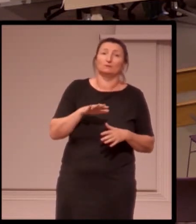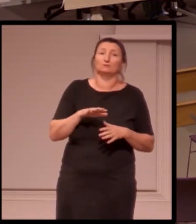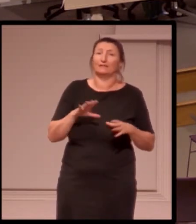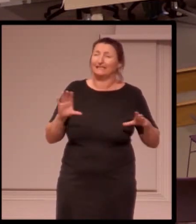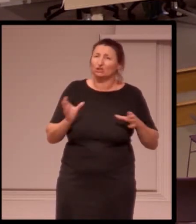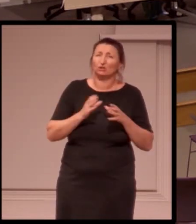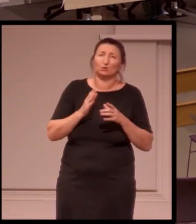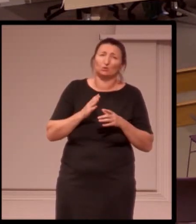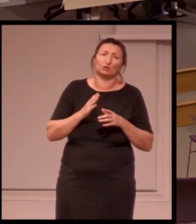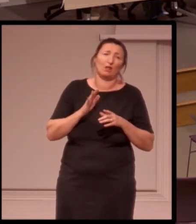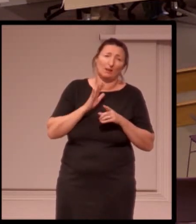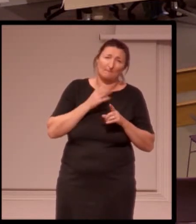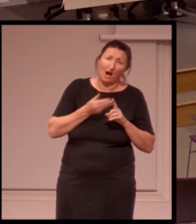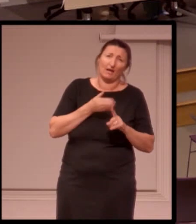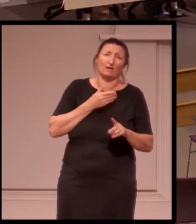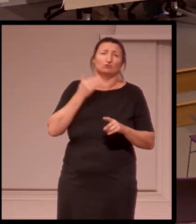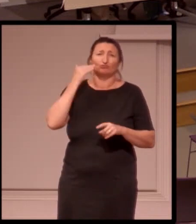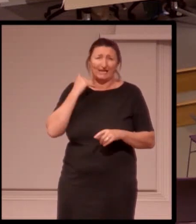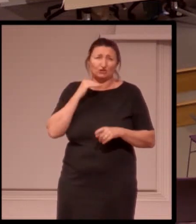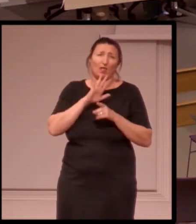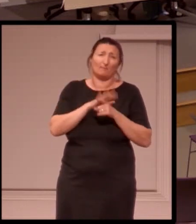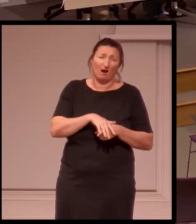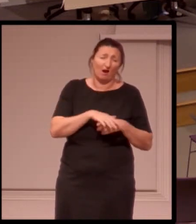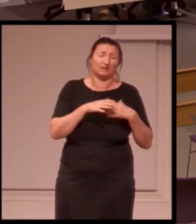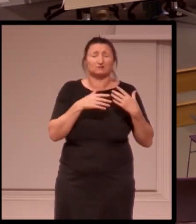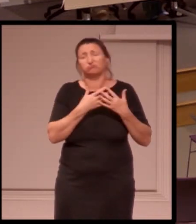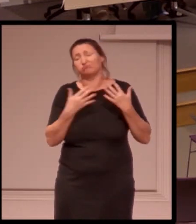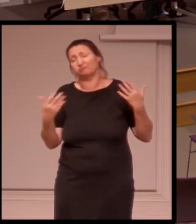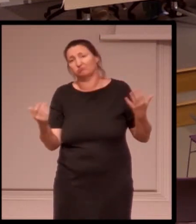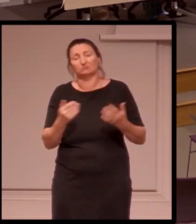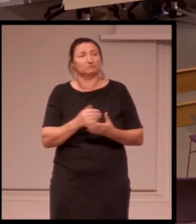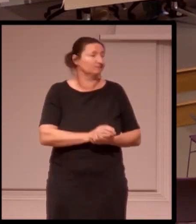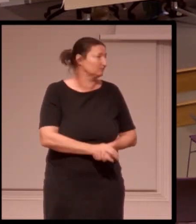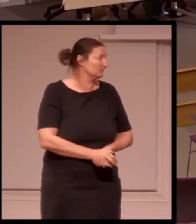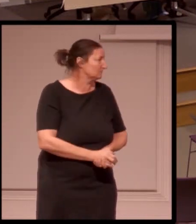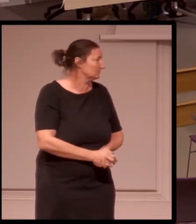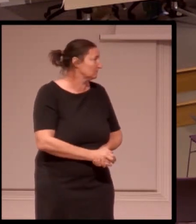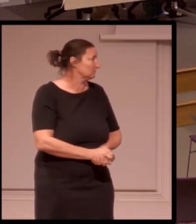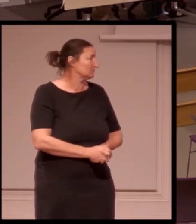institutional bias, racial bias, things like that, but that's another session, I think, isn't it? So.